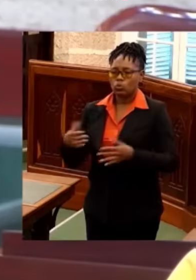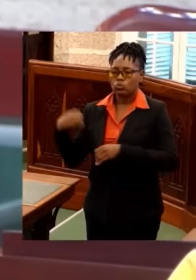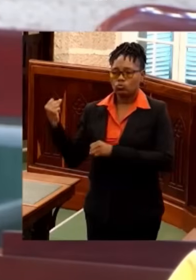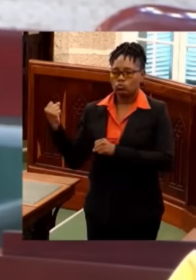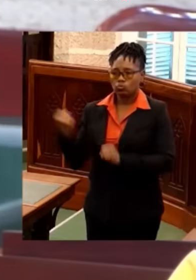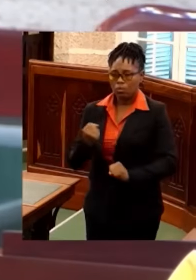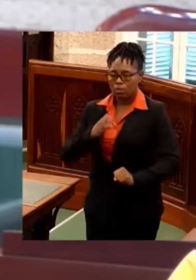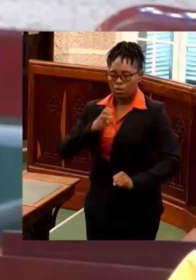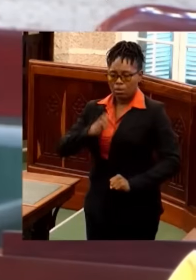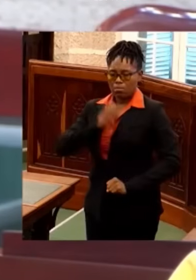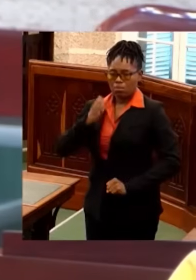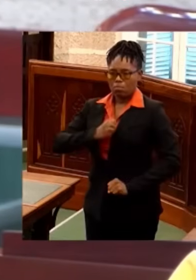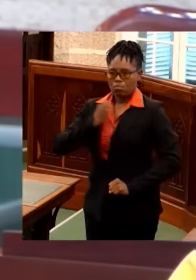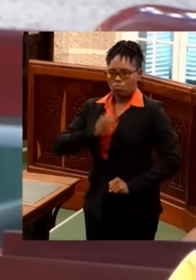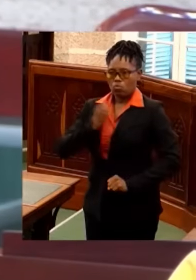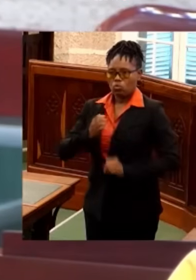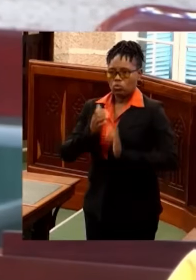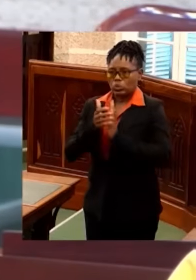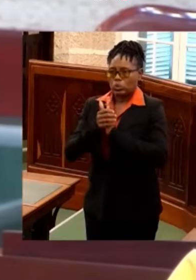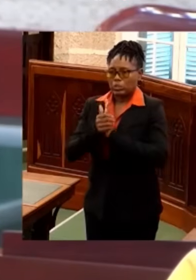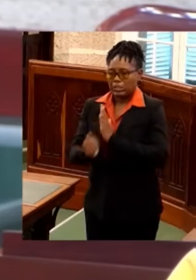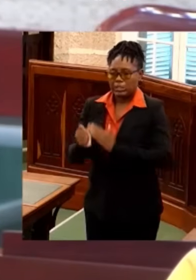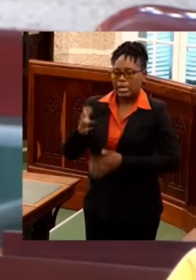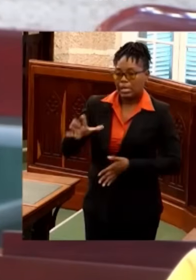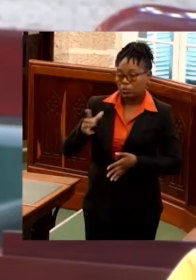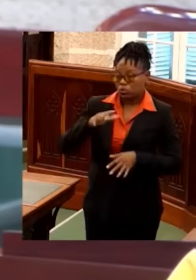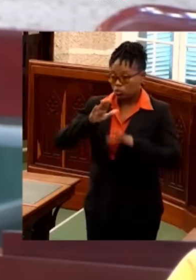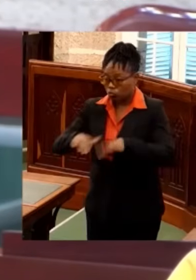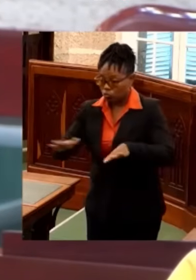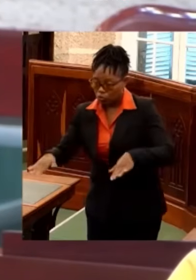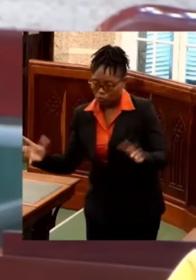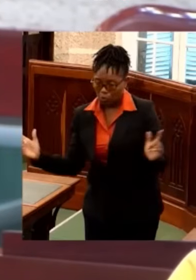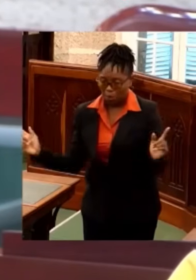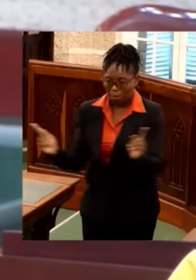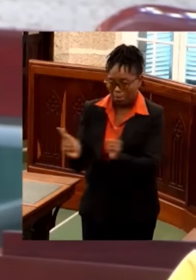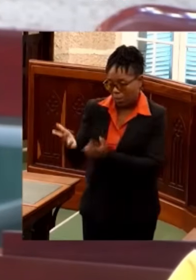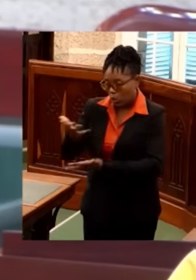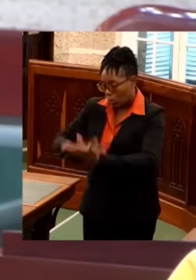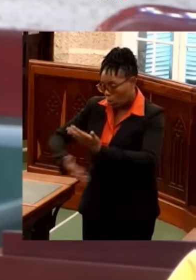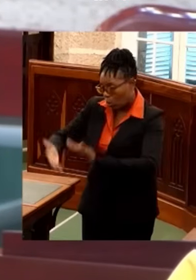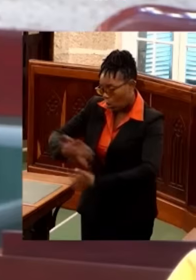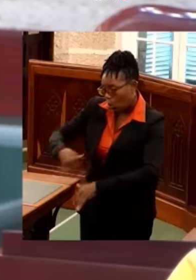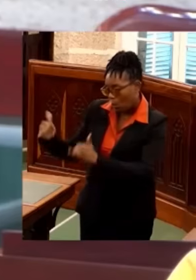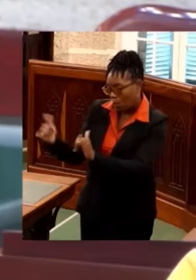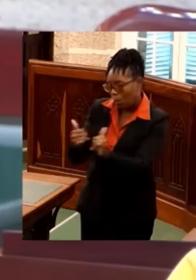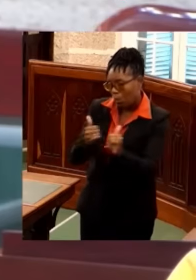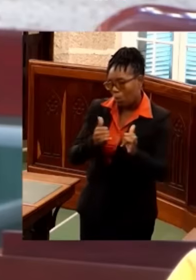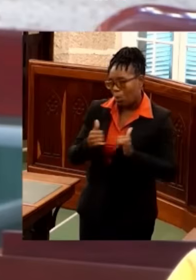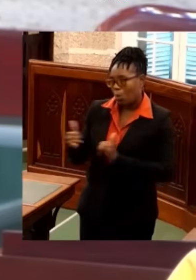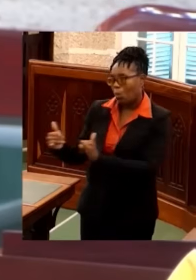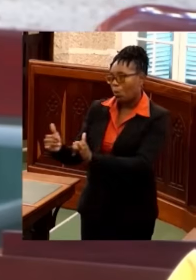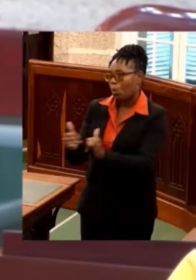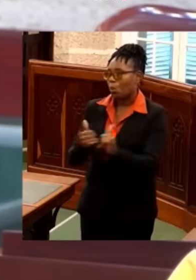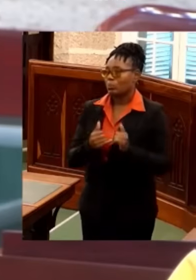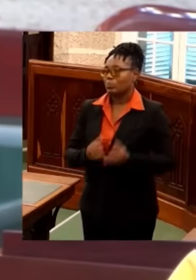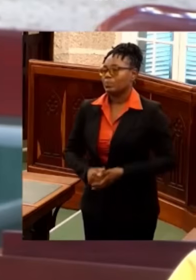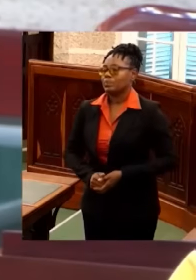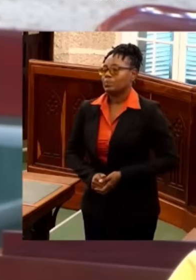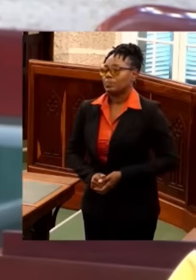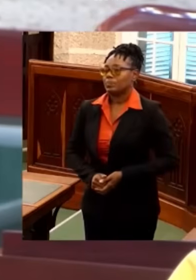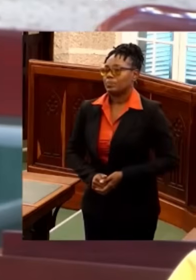skills as well as they negotiate with each other and as they engage in play. As the Ministry